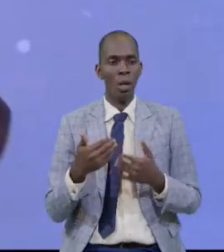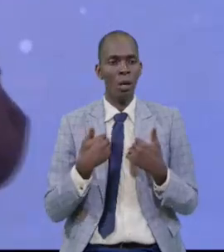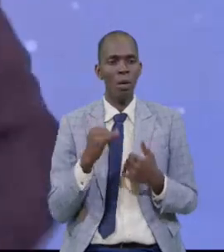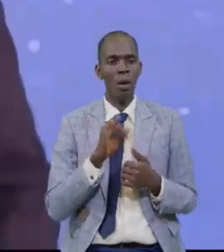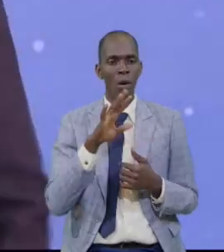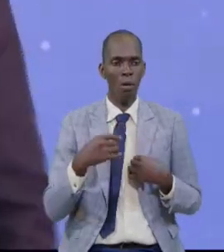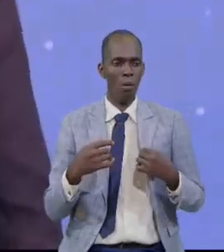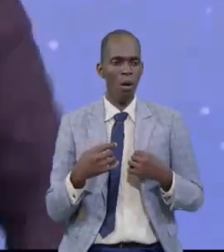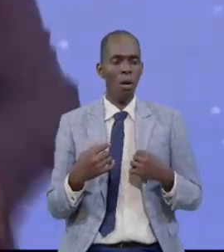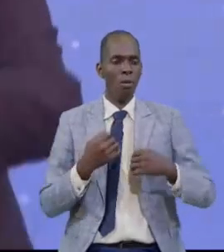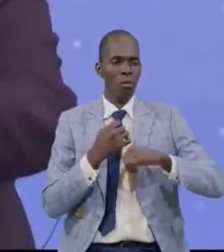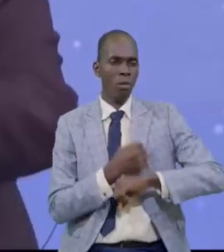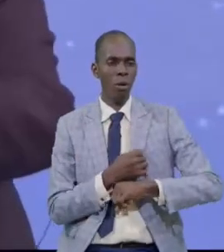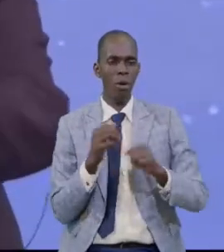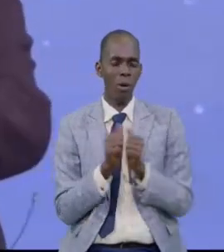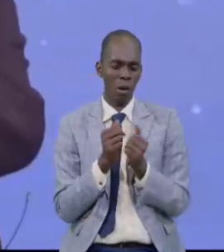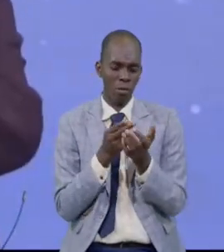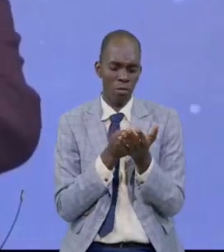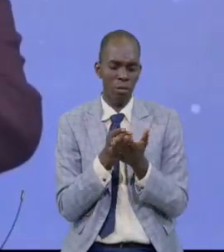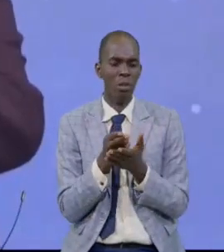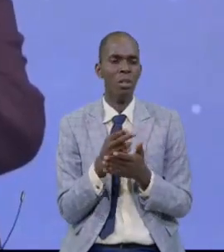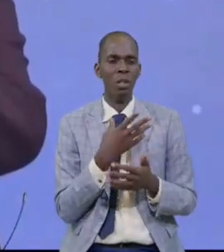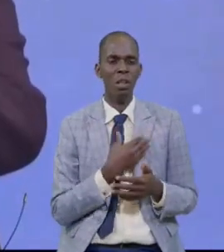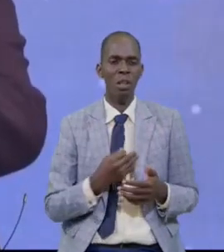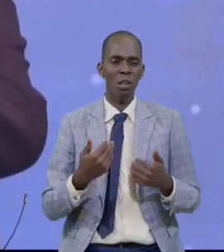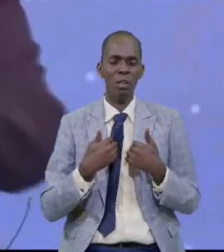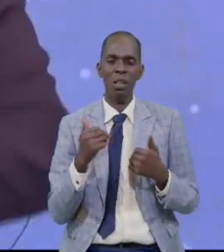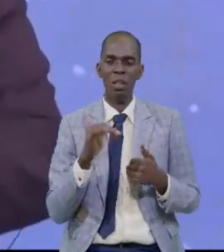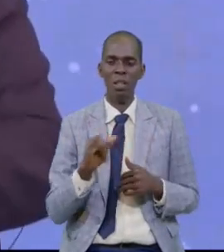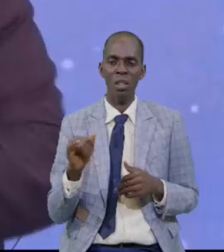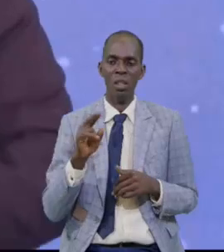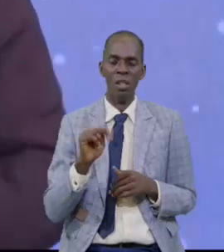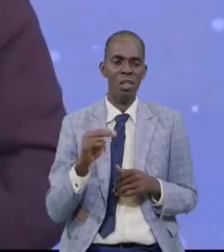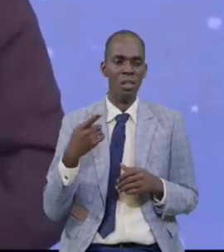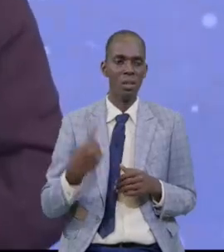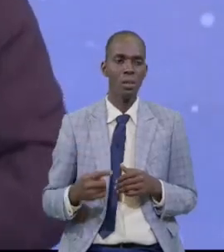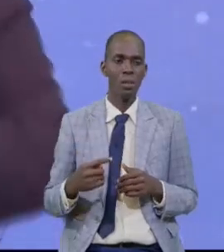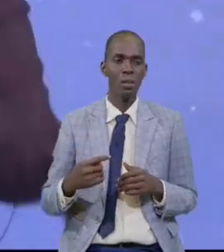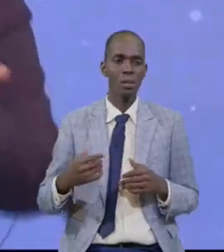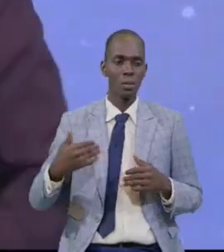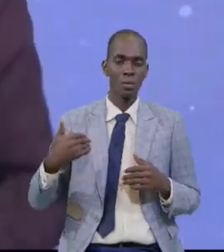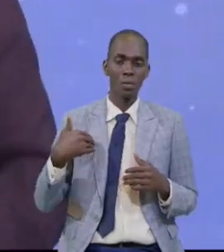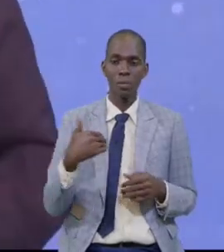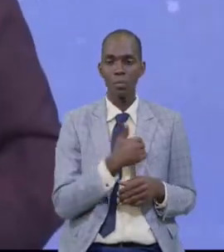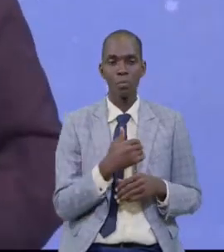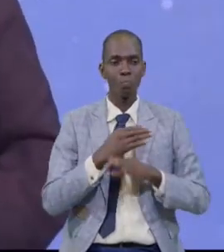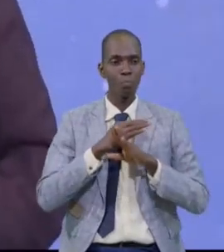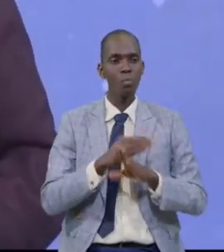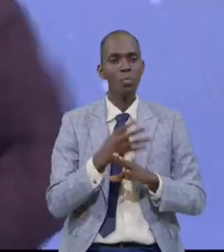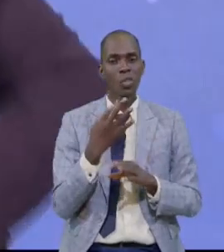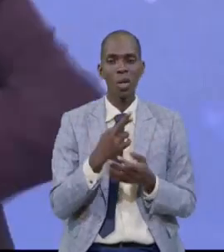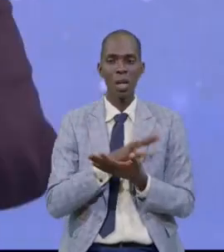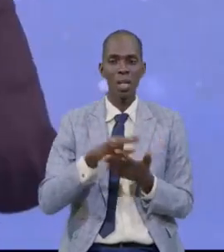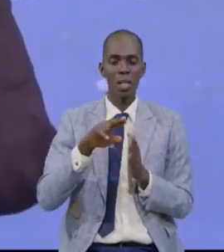about with truth, and having on the breastplate of righteousness. In verse